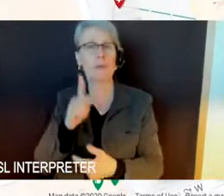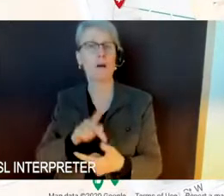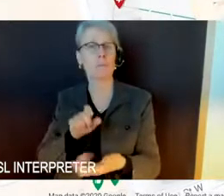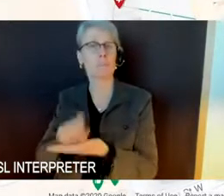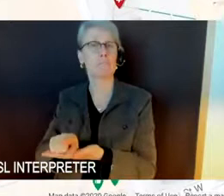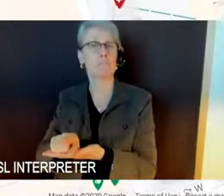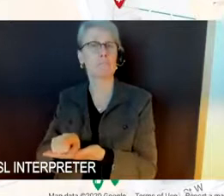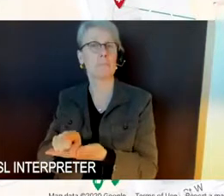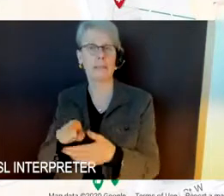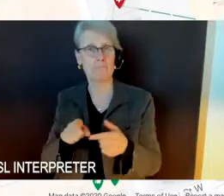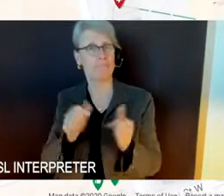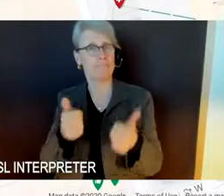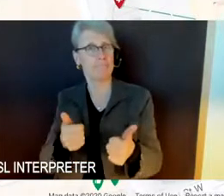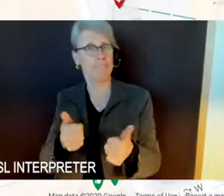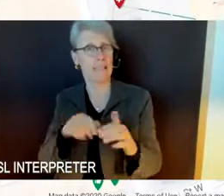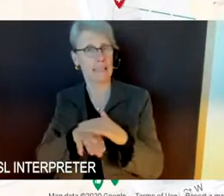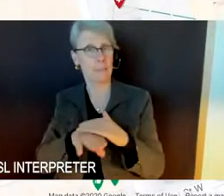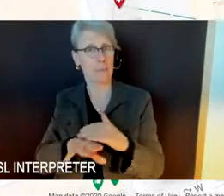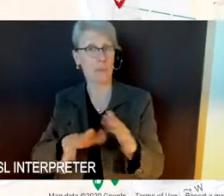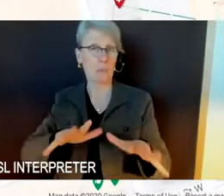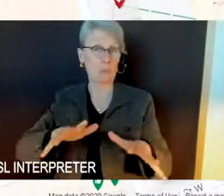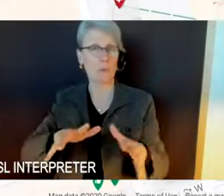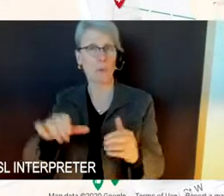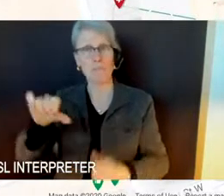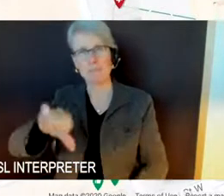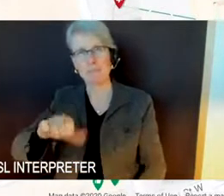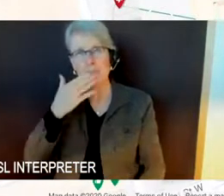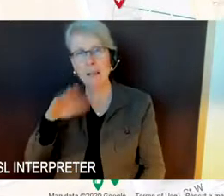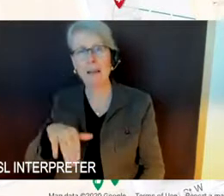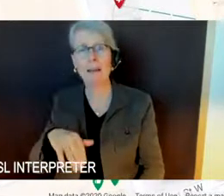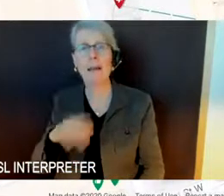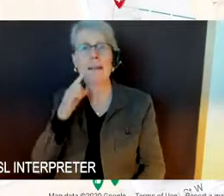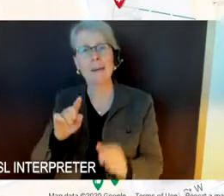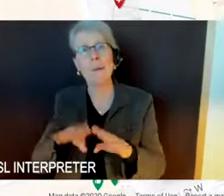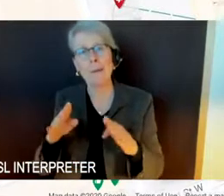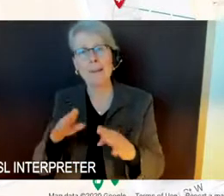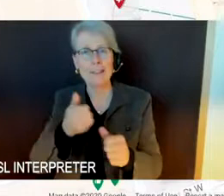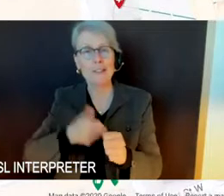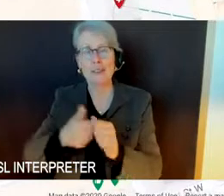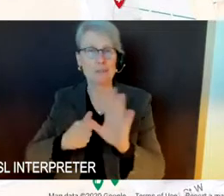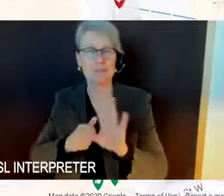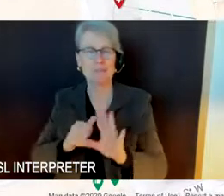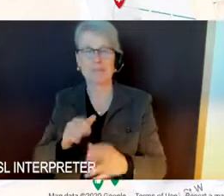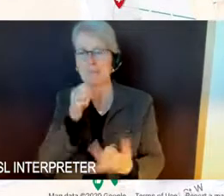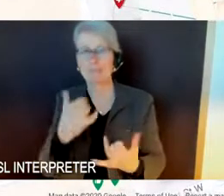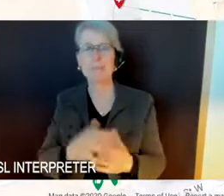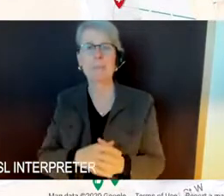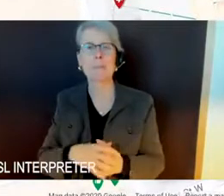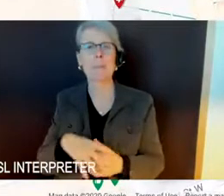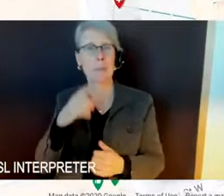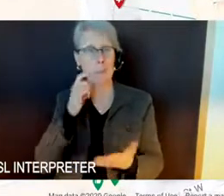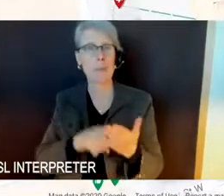has shared their own perspective about the accessibility of a place. And I can open them, but I'm not going to do that